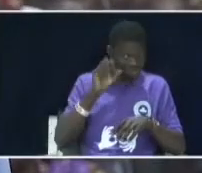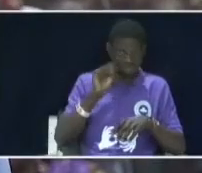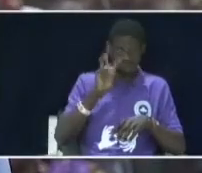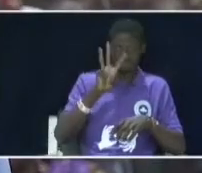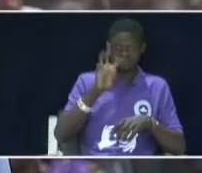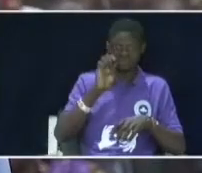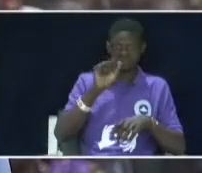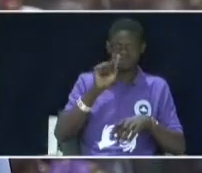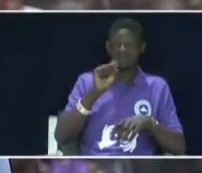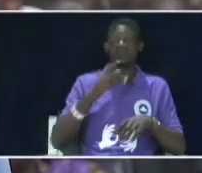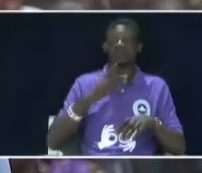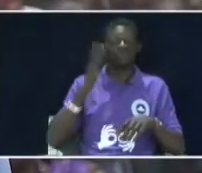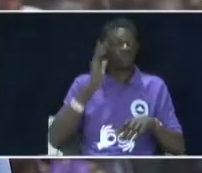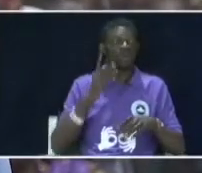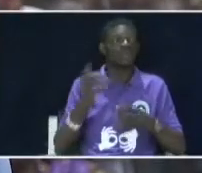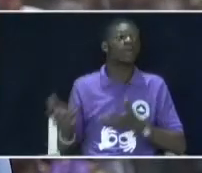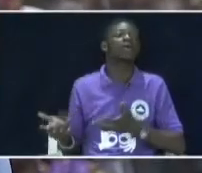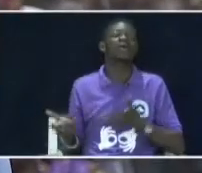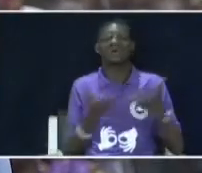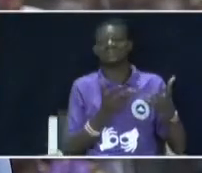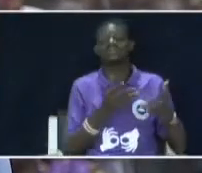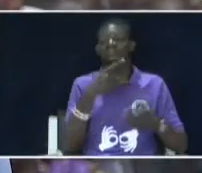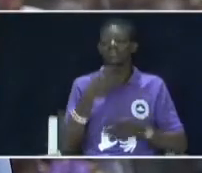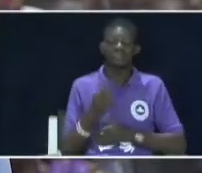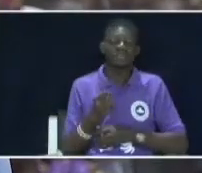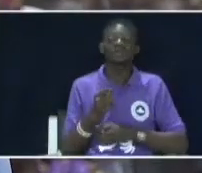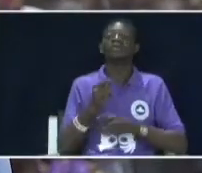will carry the fire of God.